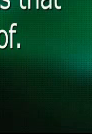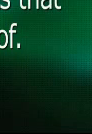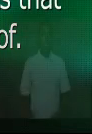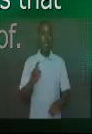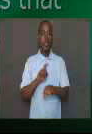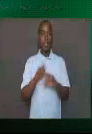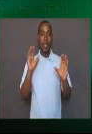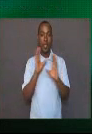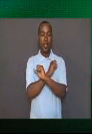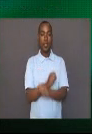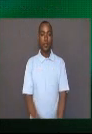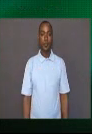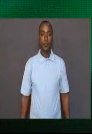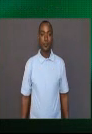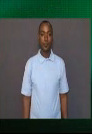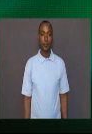Time's up.